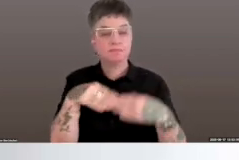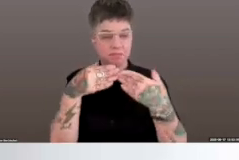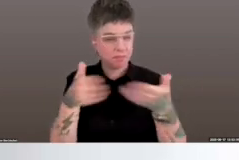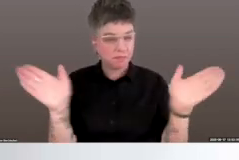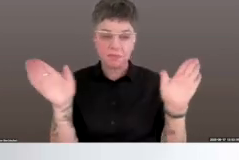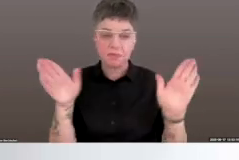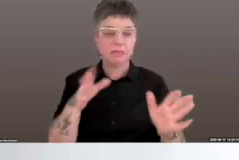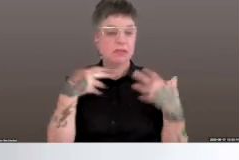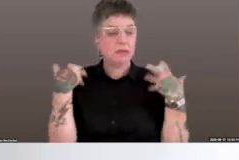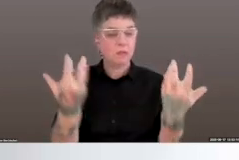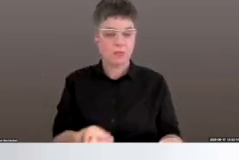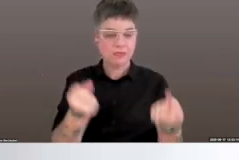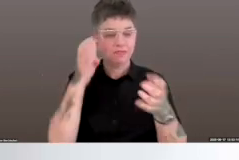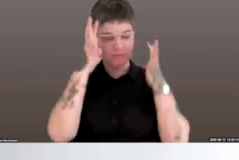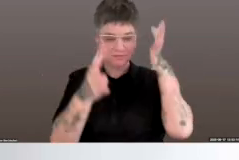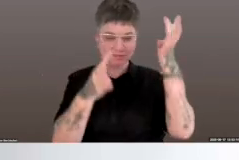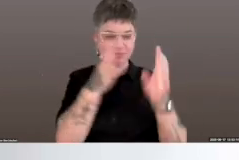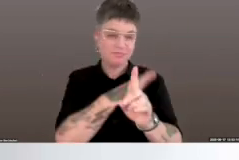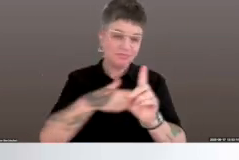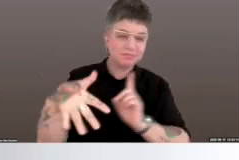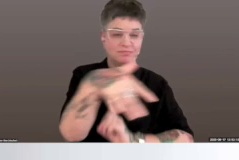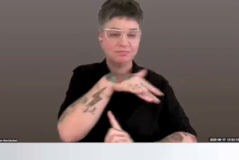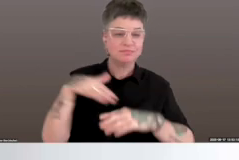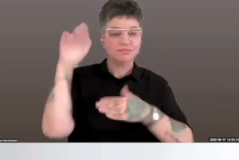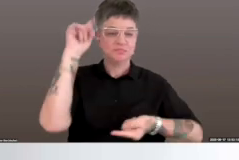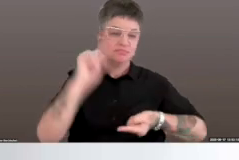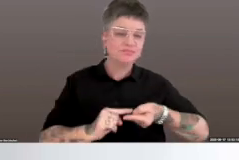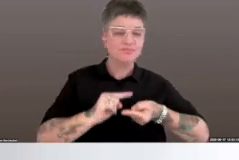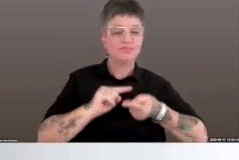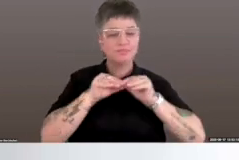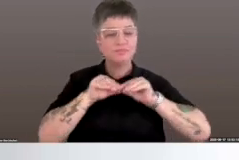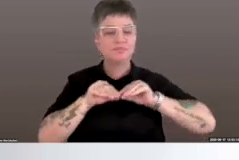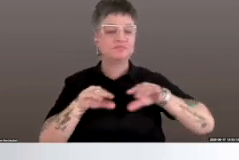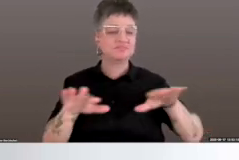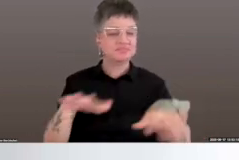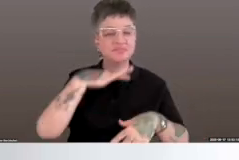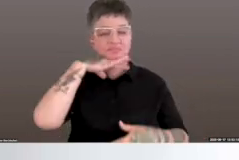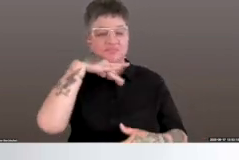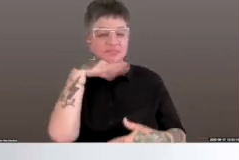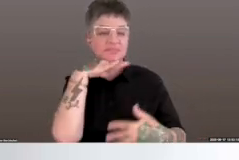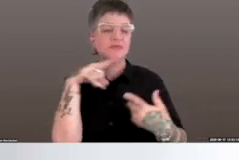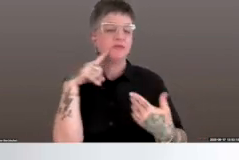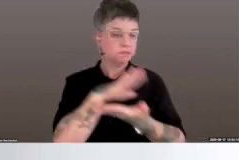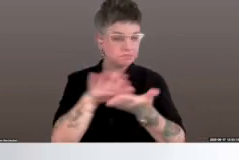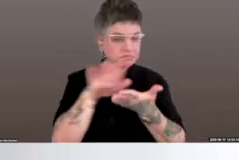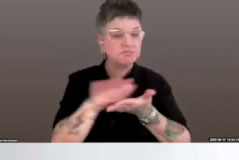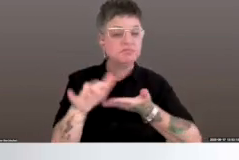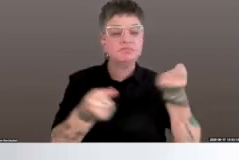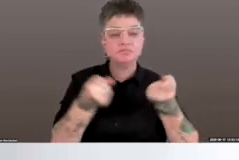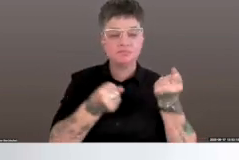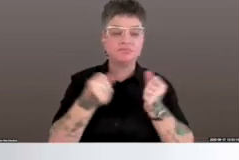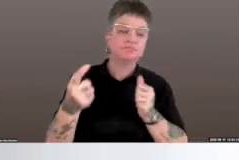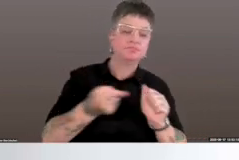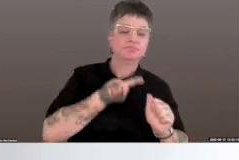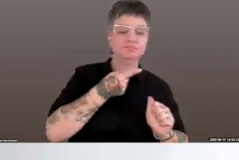an environment that accelerates zero-emission vehicle deployment to transform the state's fleet to clean vehicles, prioritize